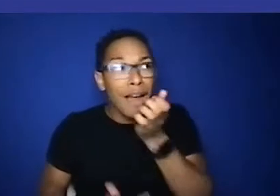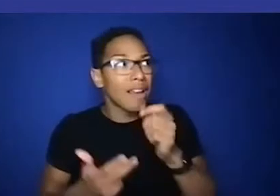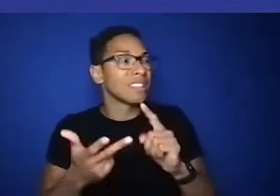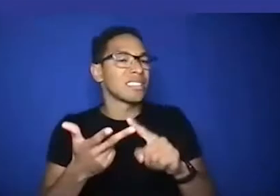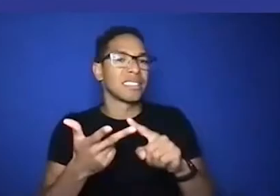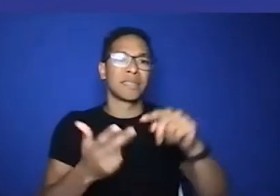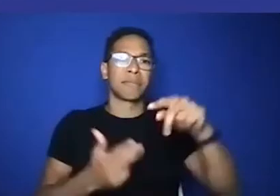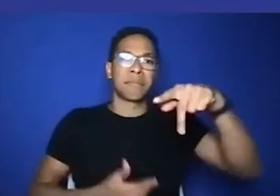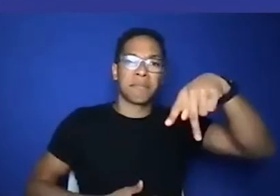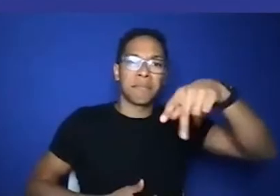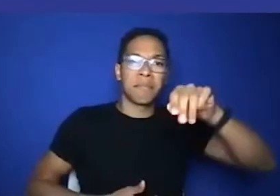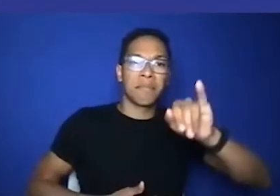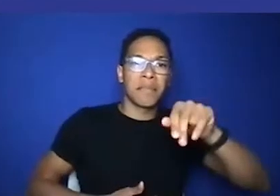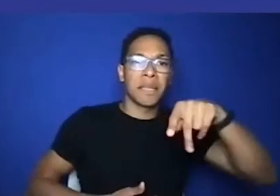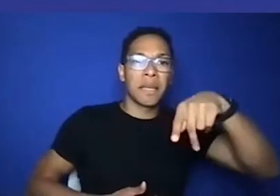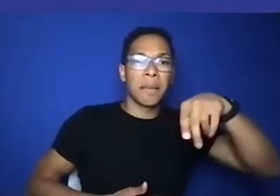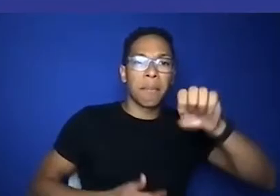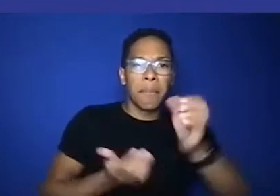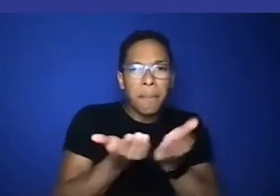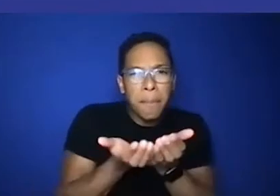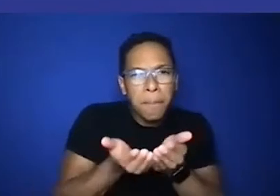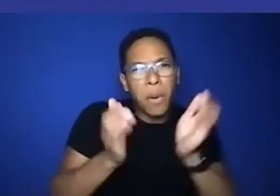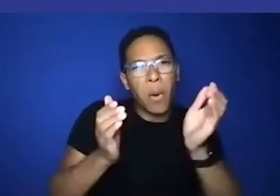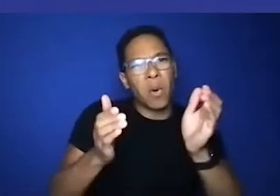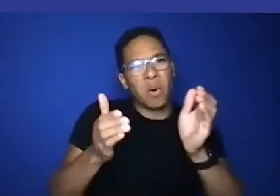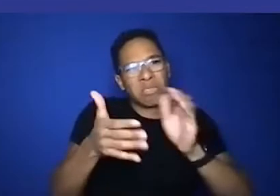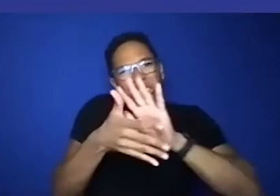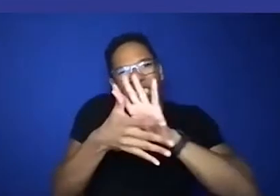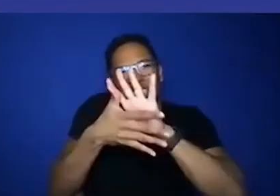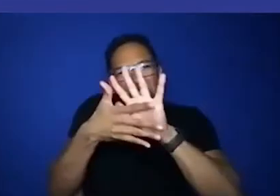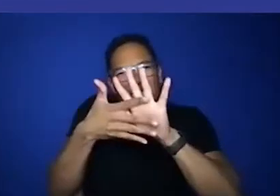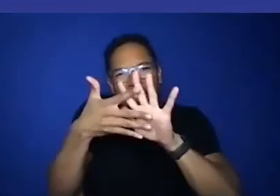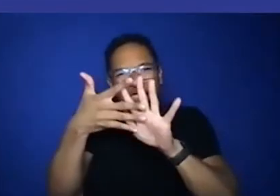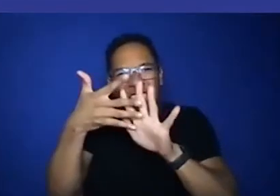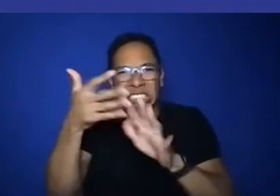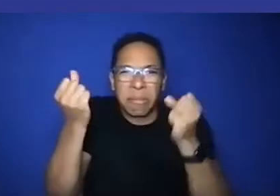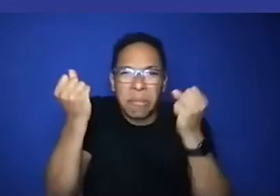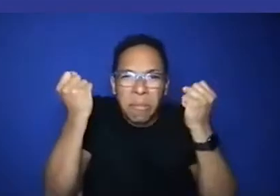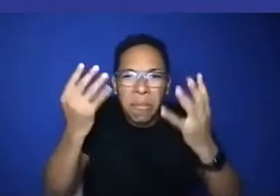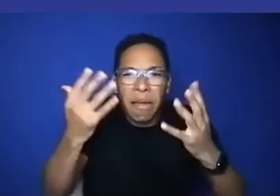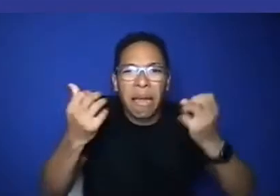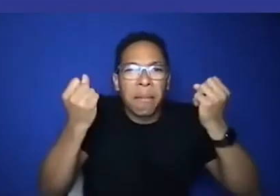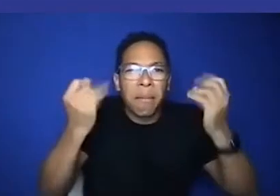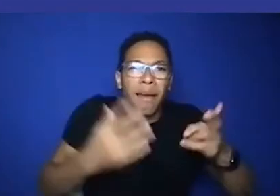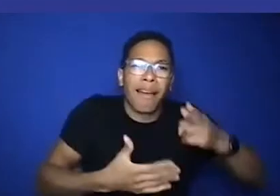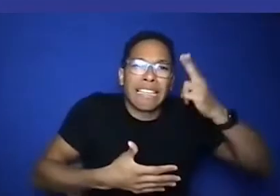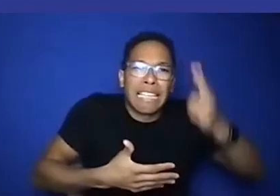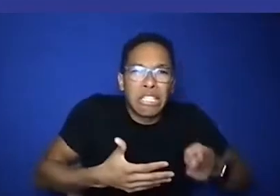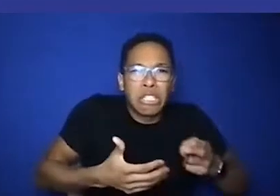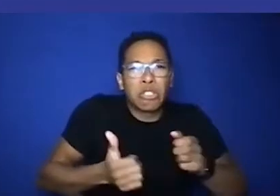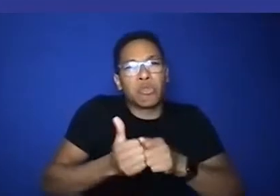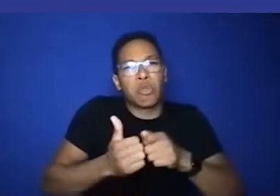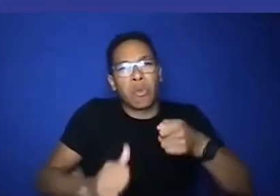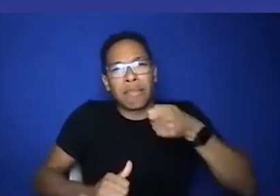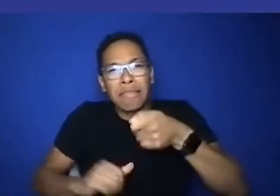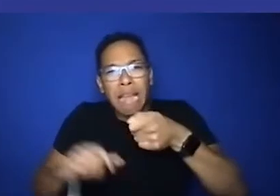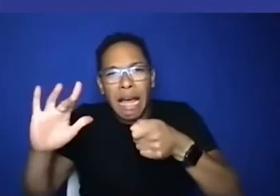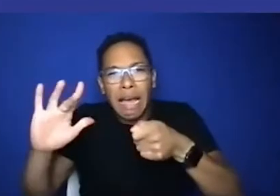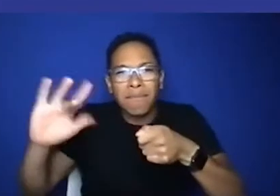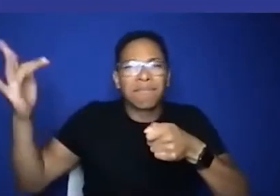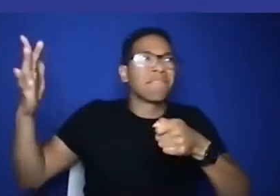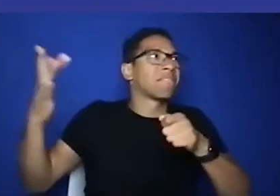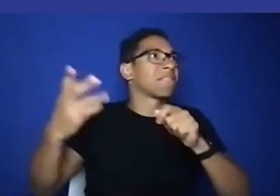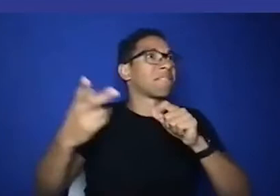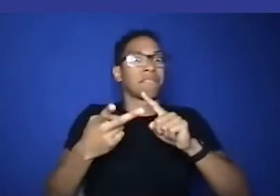and stems and charms and engraved basketing and knives and powder